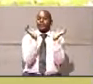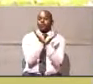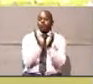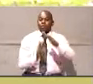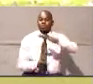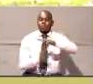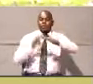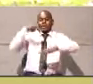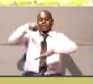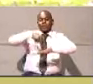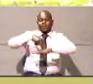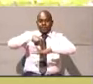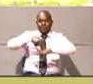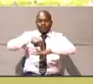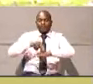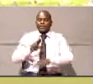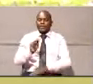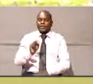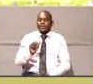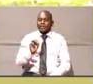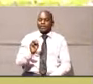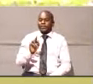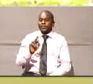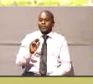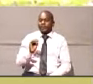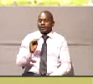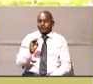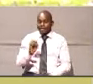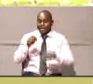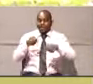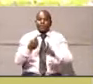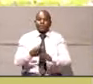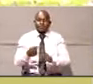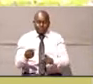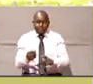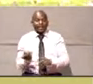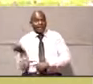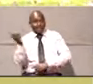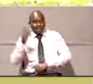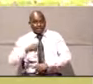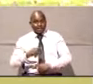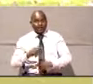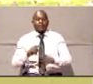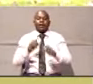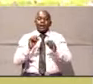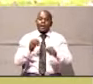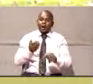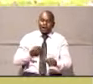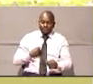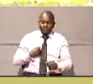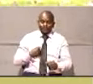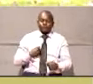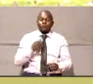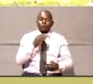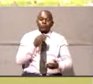Cathedral, Namirembe, which is here in Kampala. And when that day comes, then they have what they call the Holy